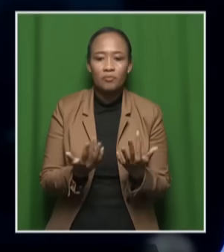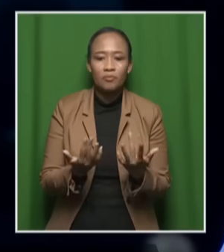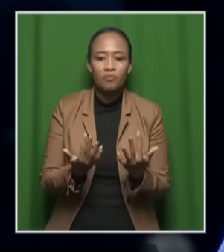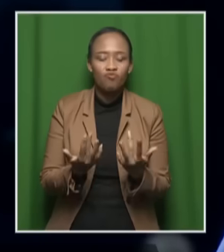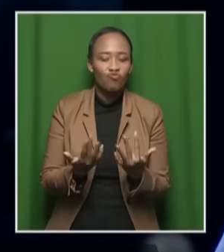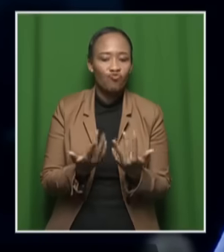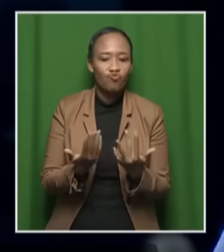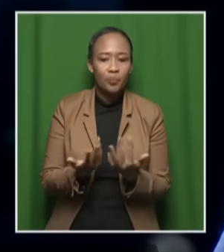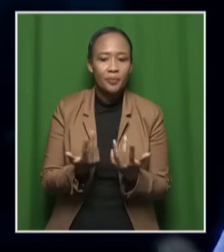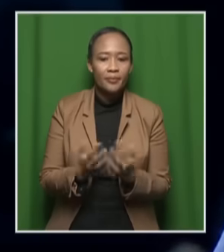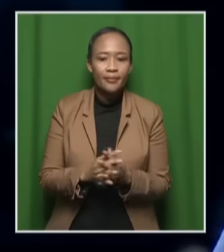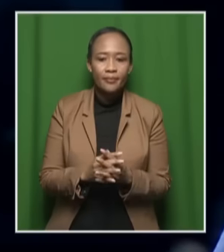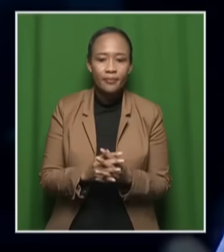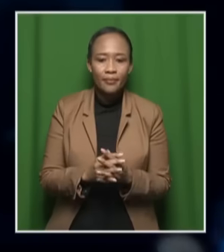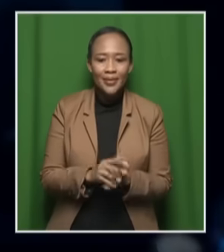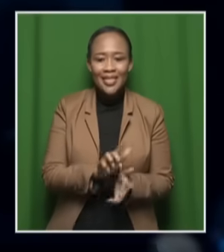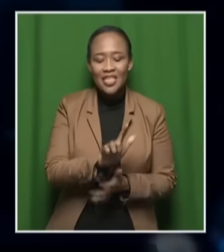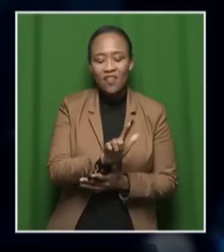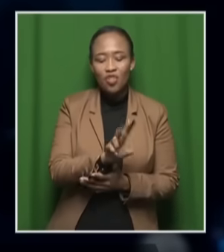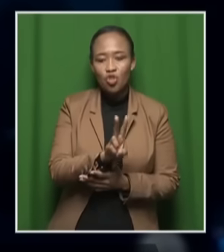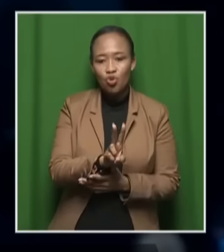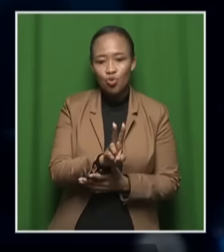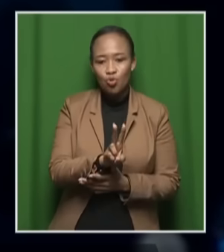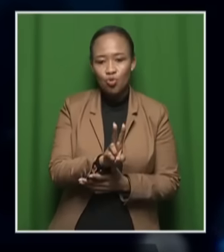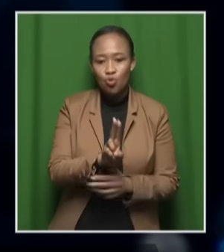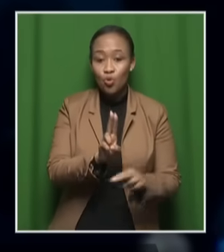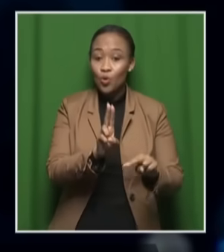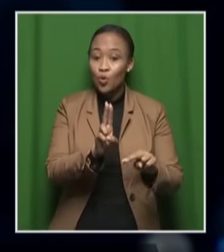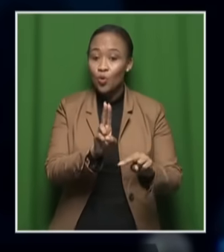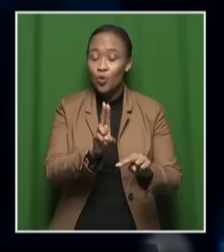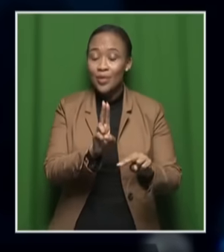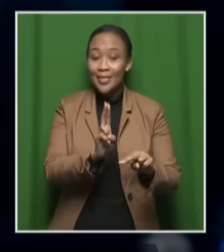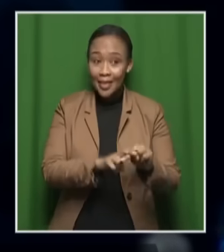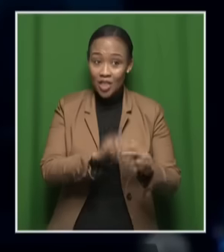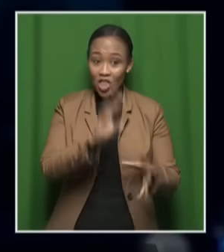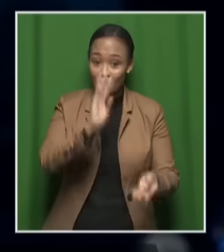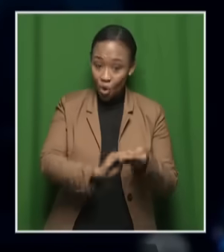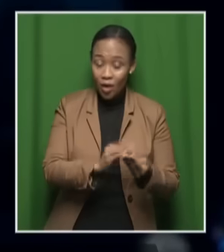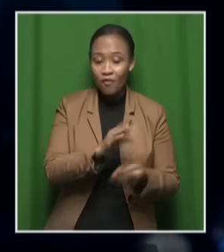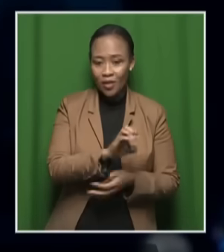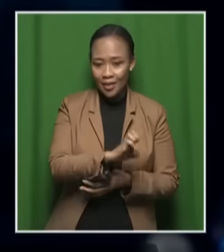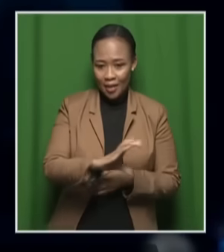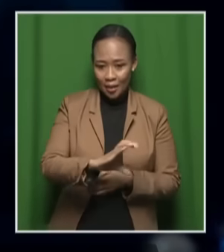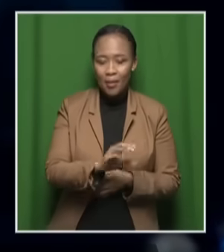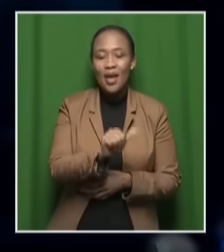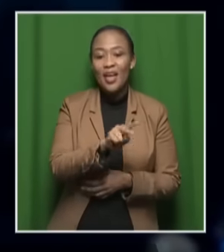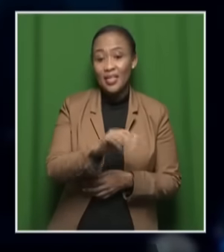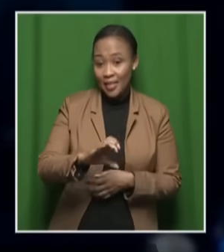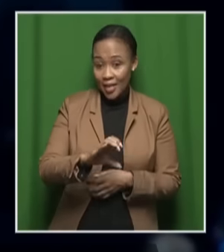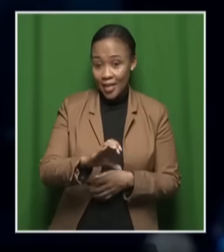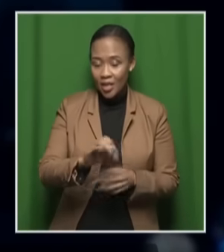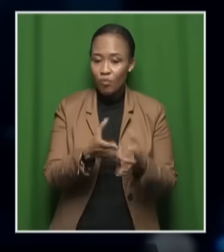I think there's 72 seats that's allocated for the Eastern Cape. So ANC,